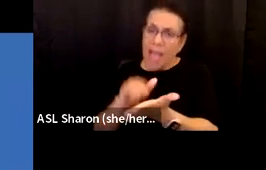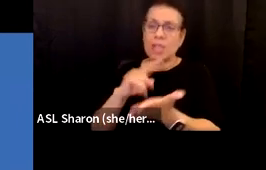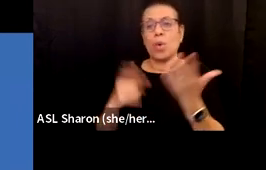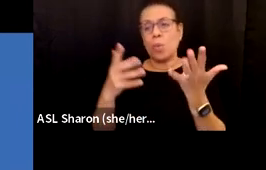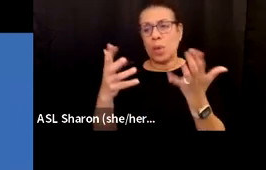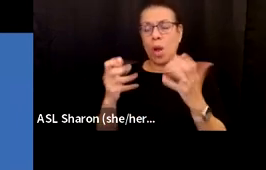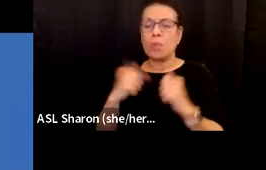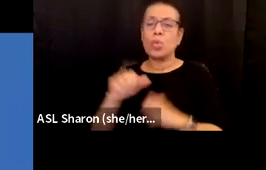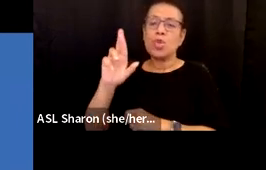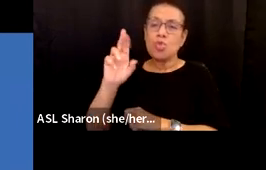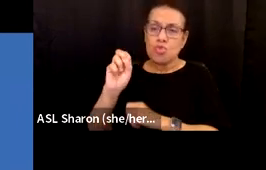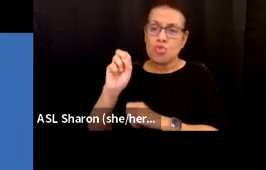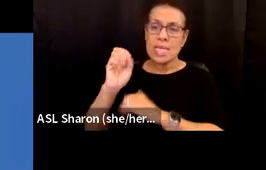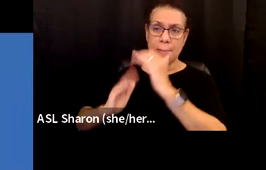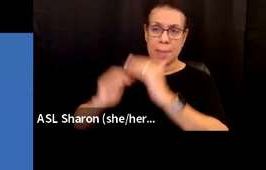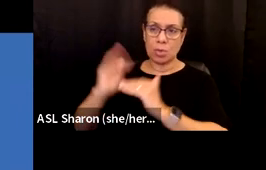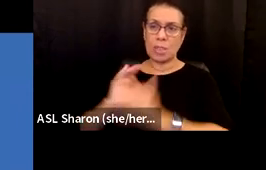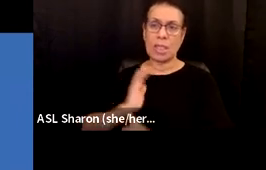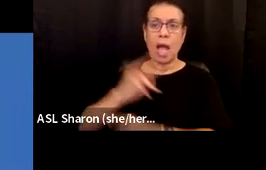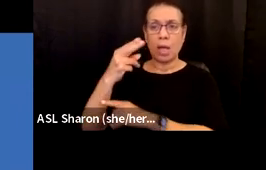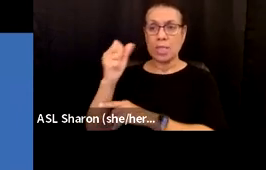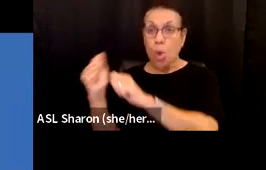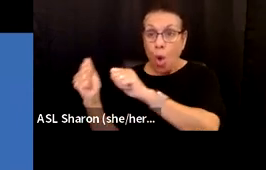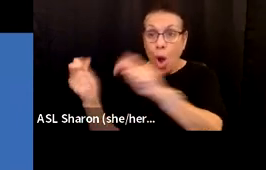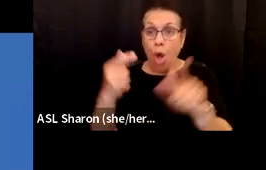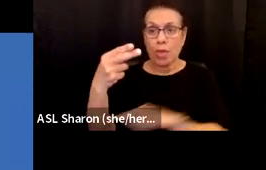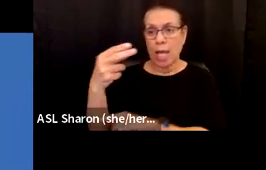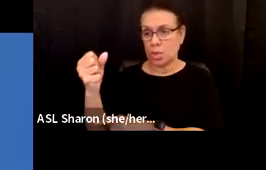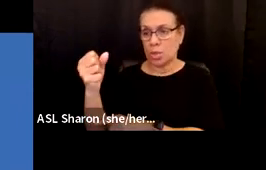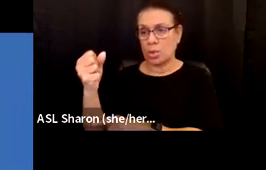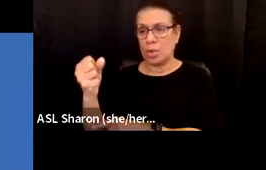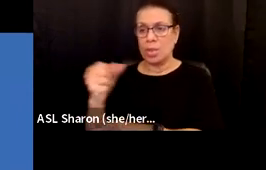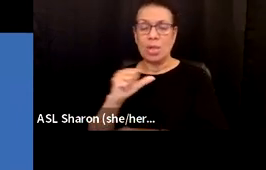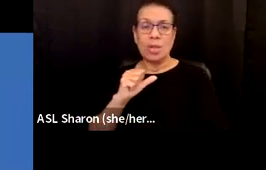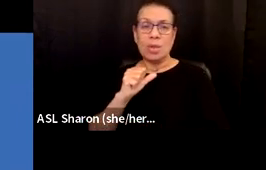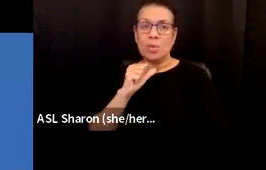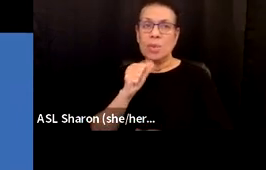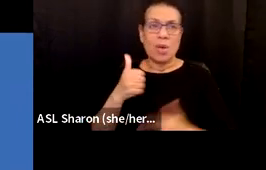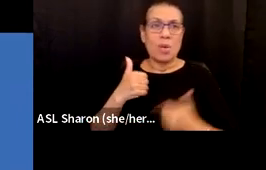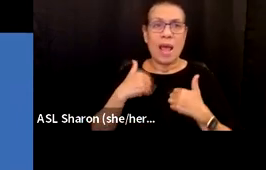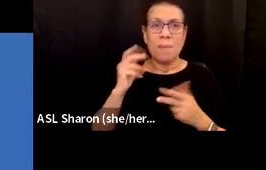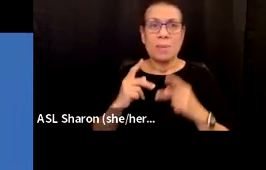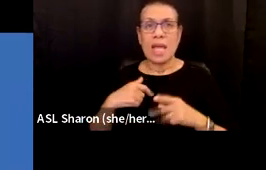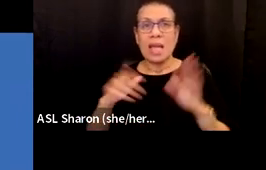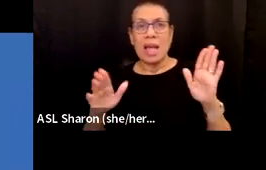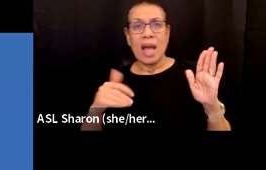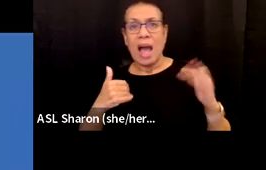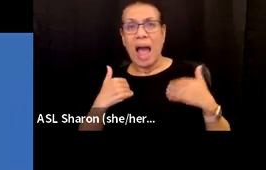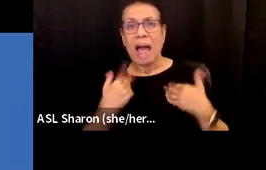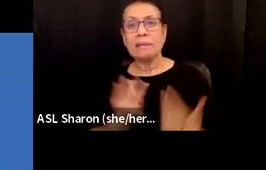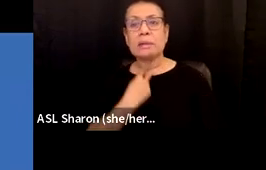with rebuilding all of our high schools so we don't have testifiers who say you know i don't have any